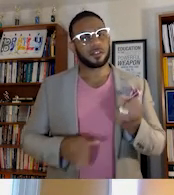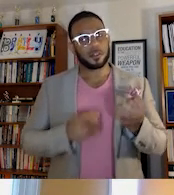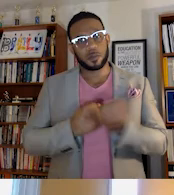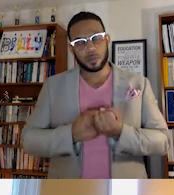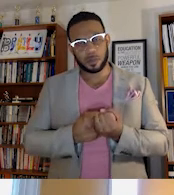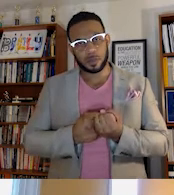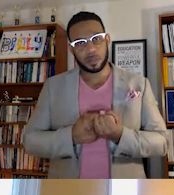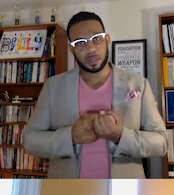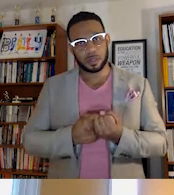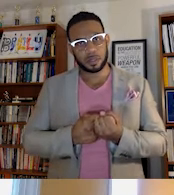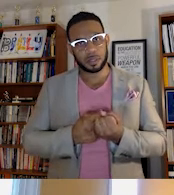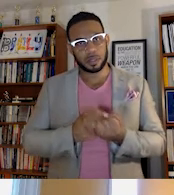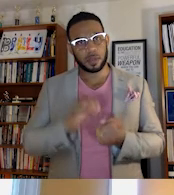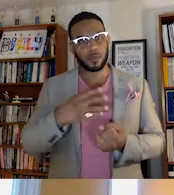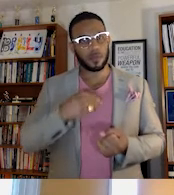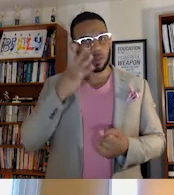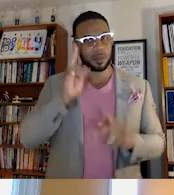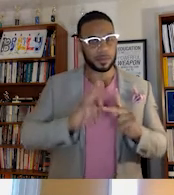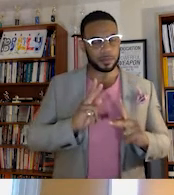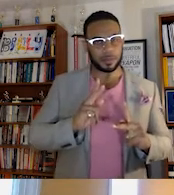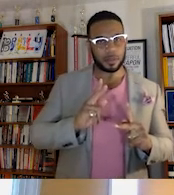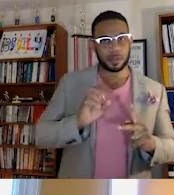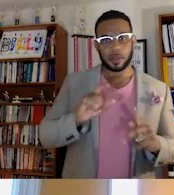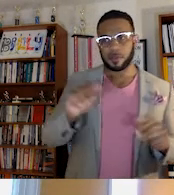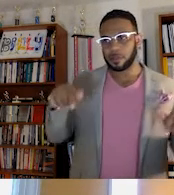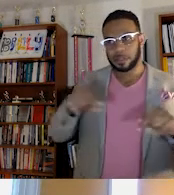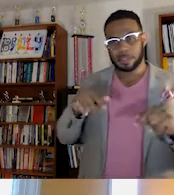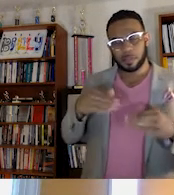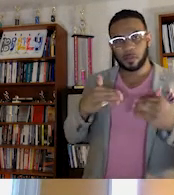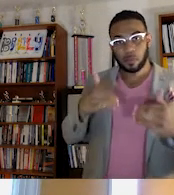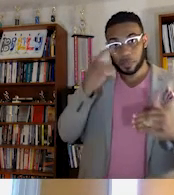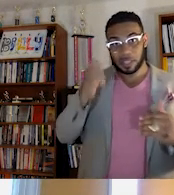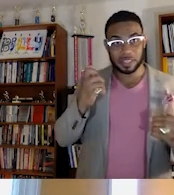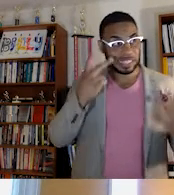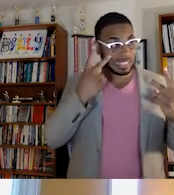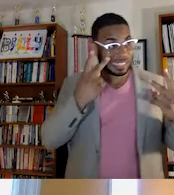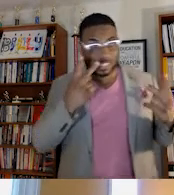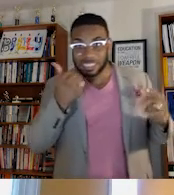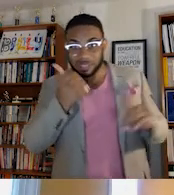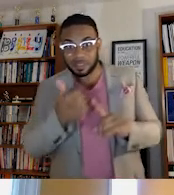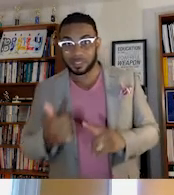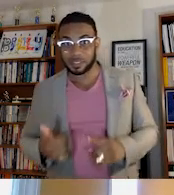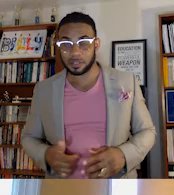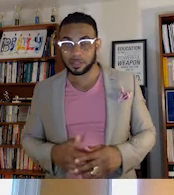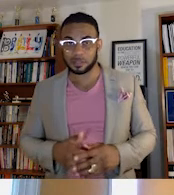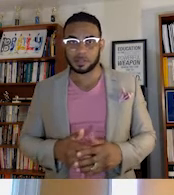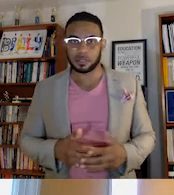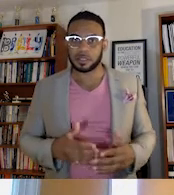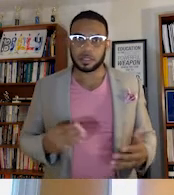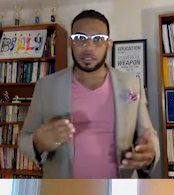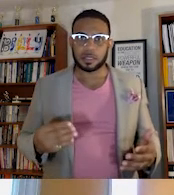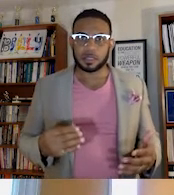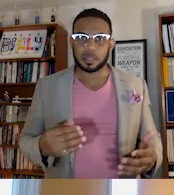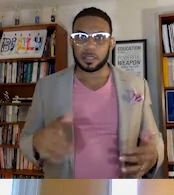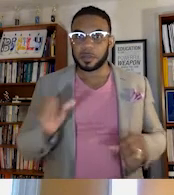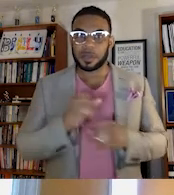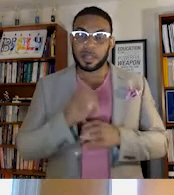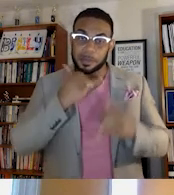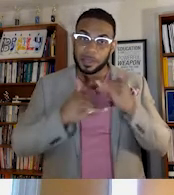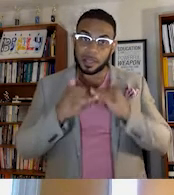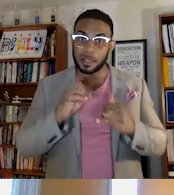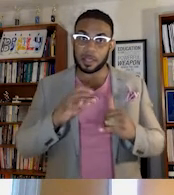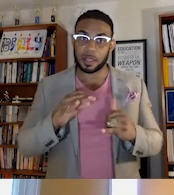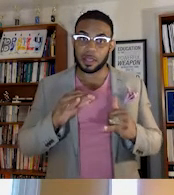support of white people of this movement because they're seeing it. They see it. And they made the mistake